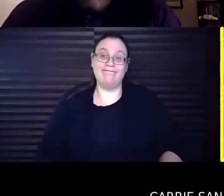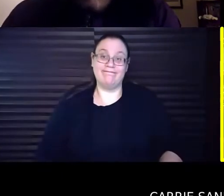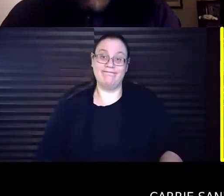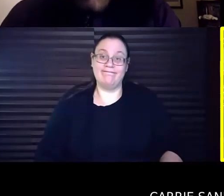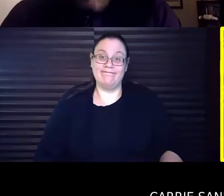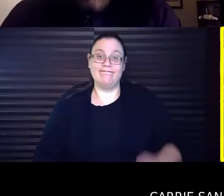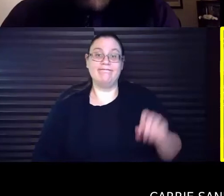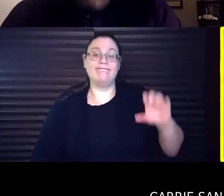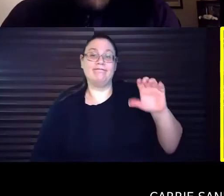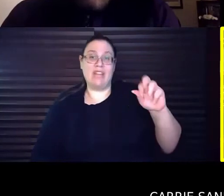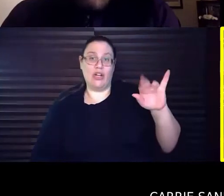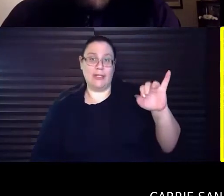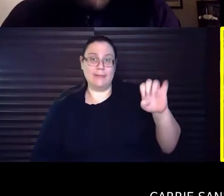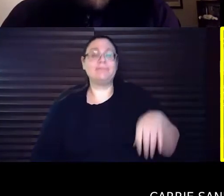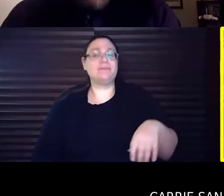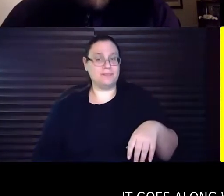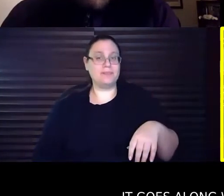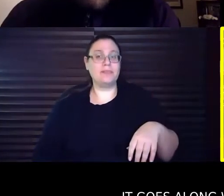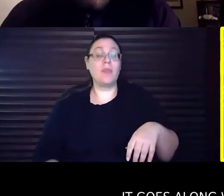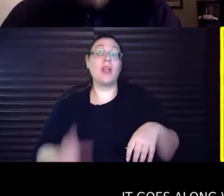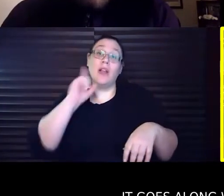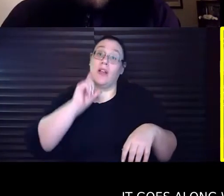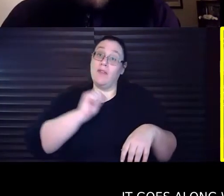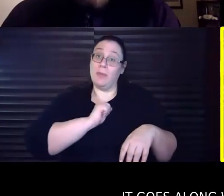And I think for me,